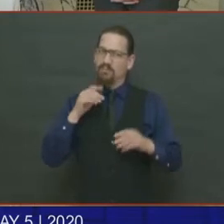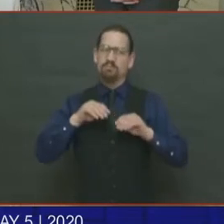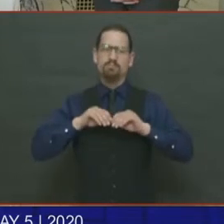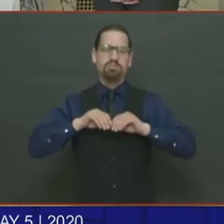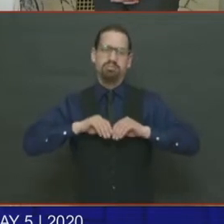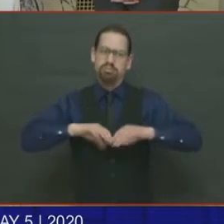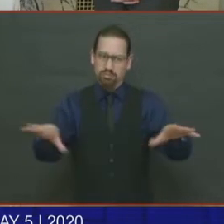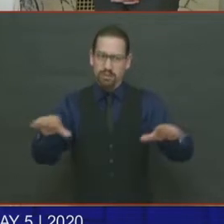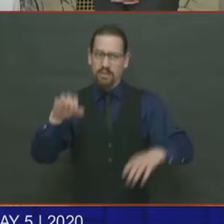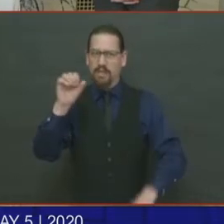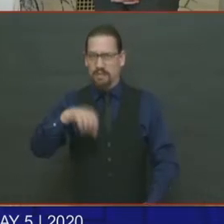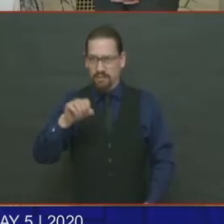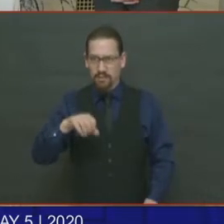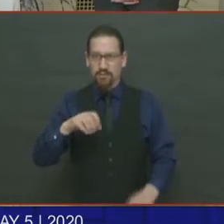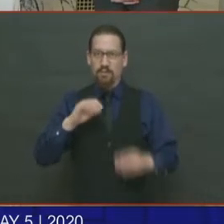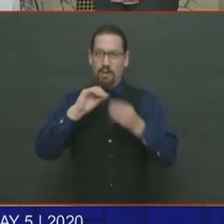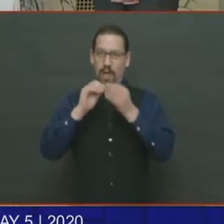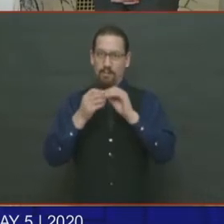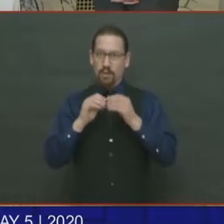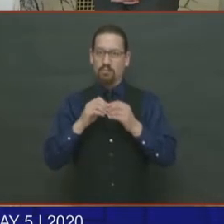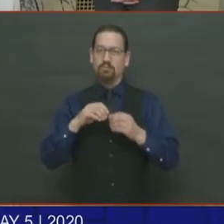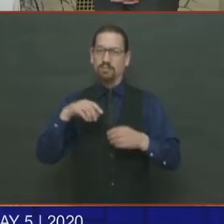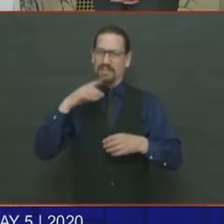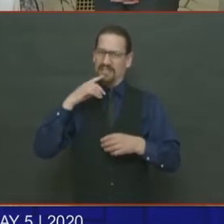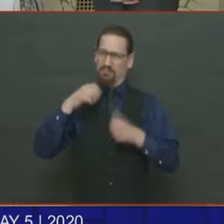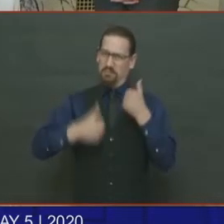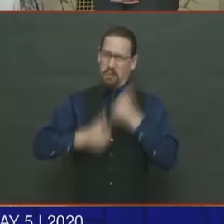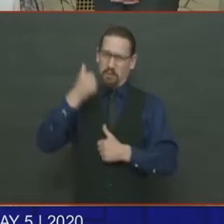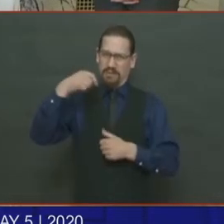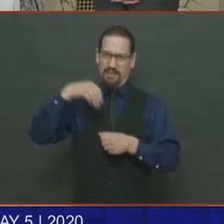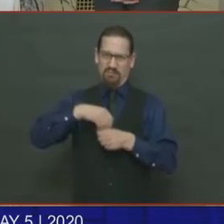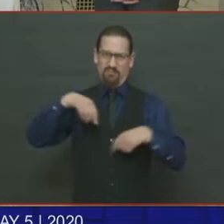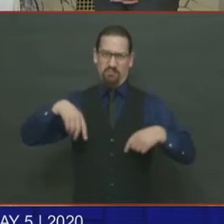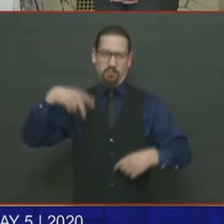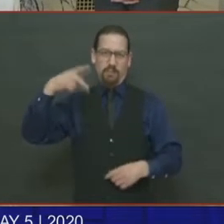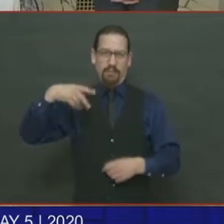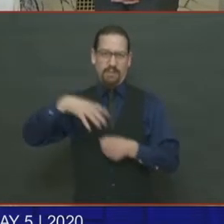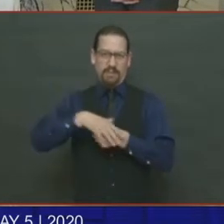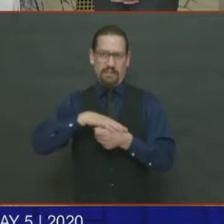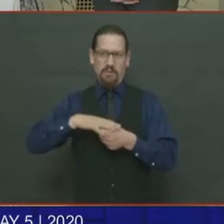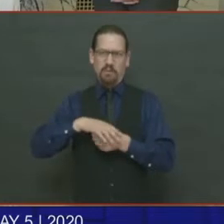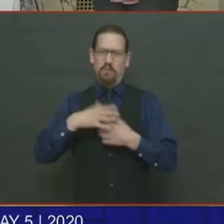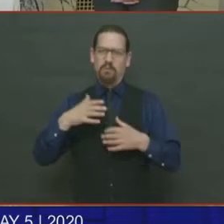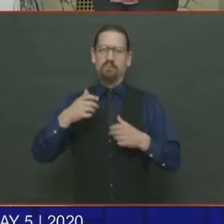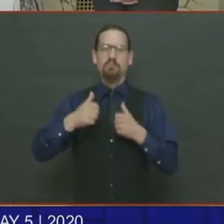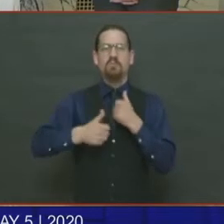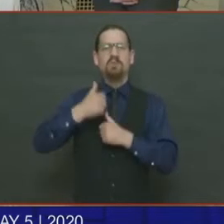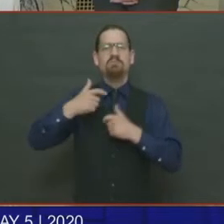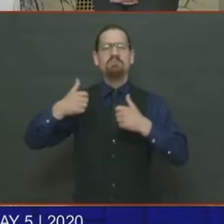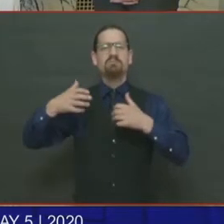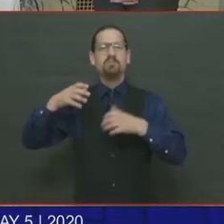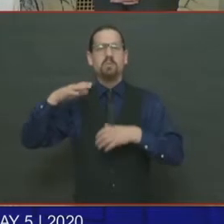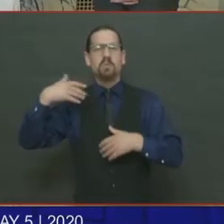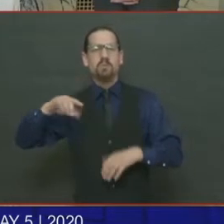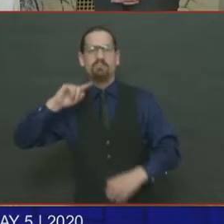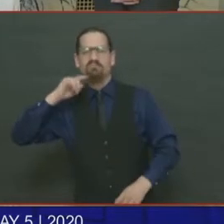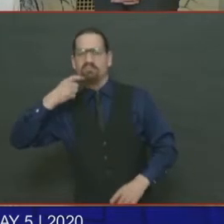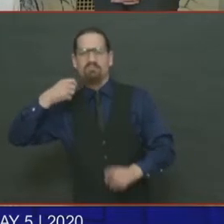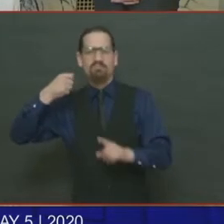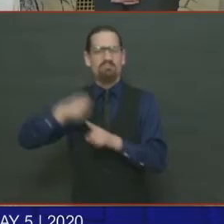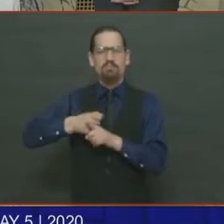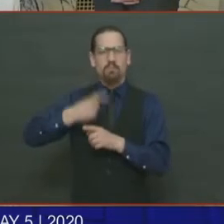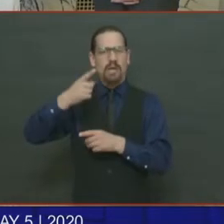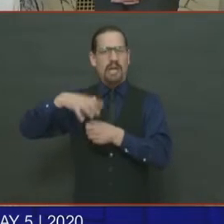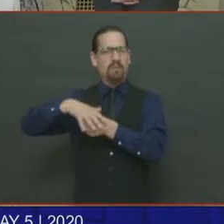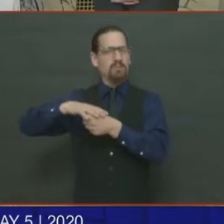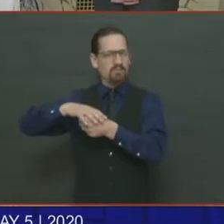screen. Providence and certain communities in Providence and certain neighborhoods in Providence have a very different picture